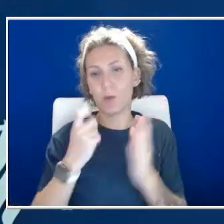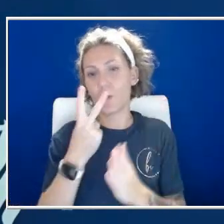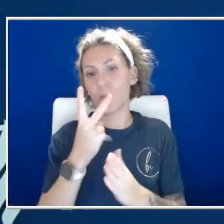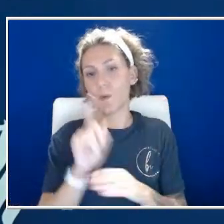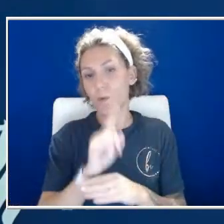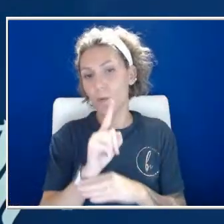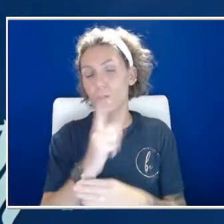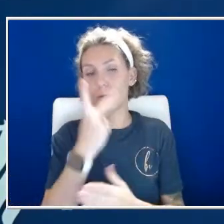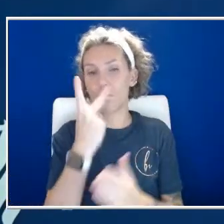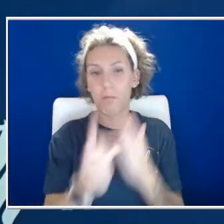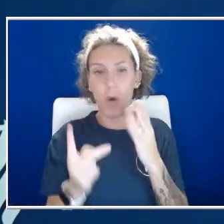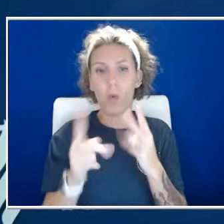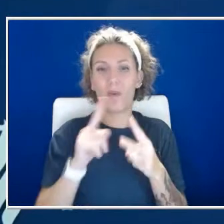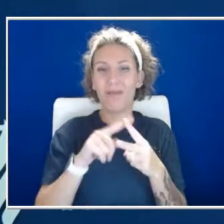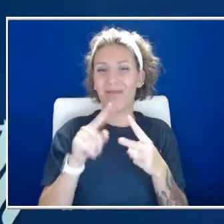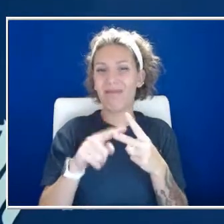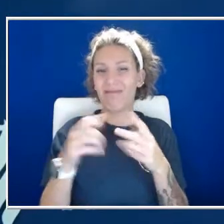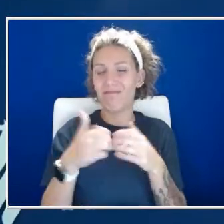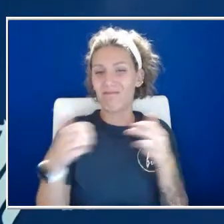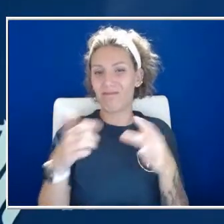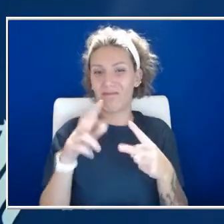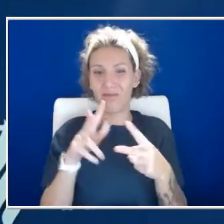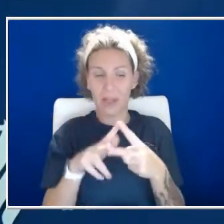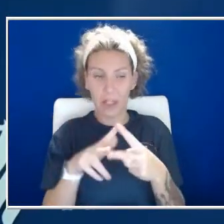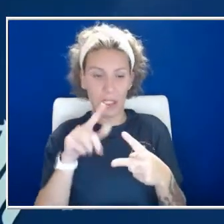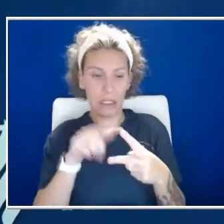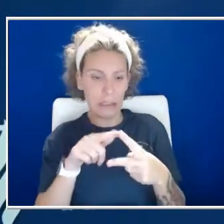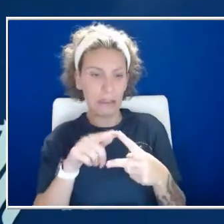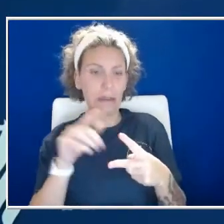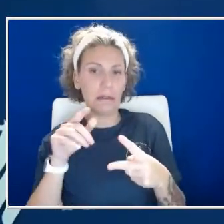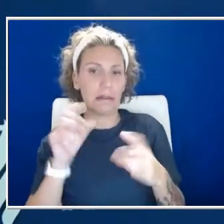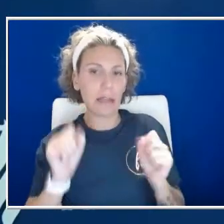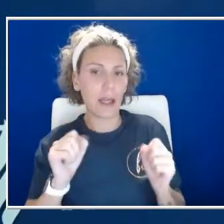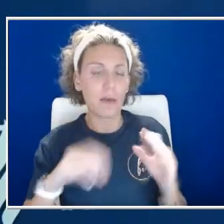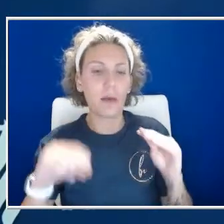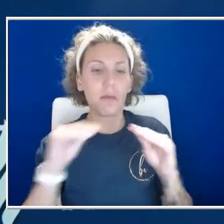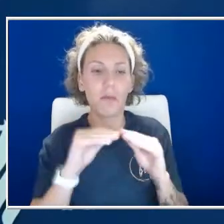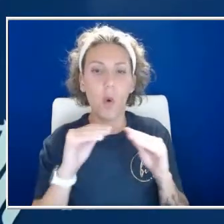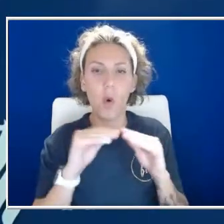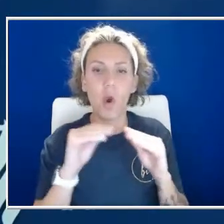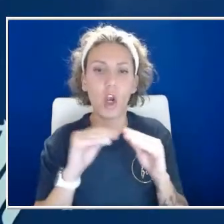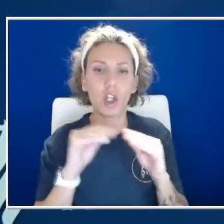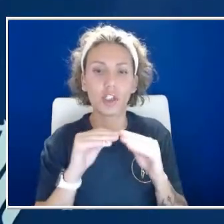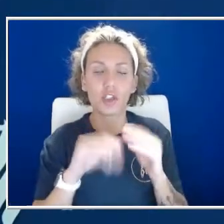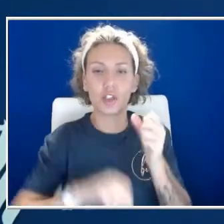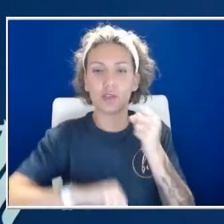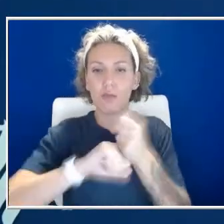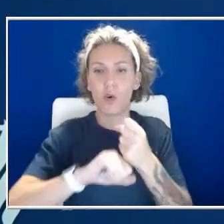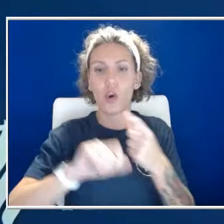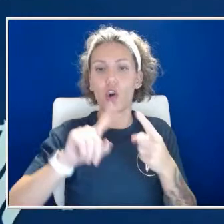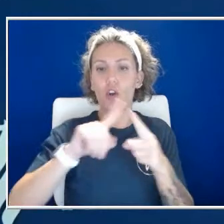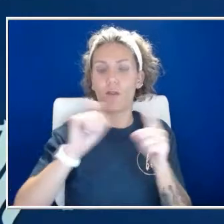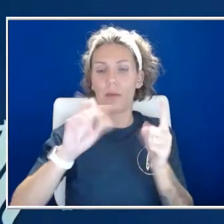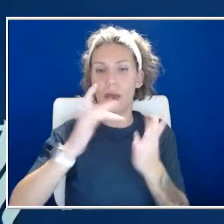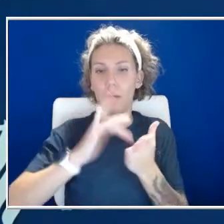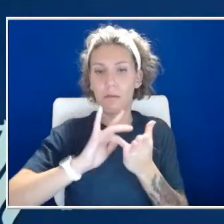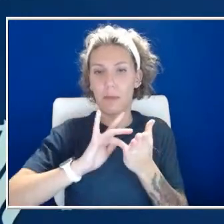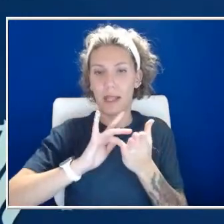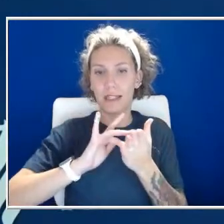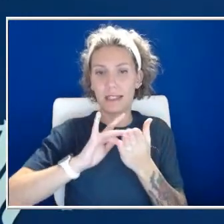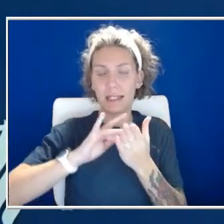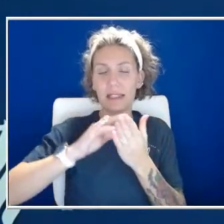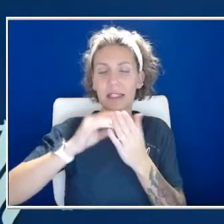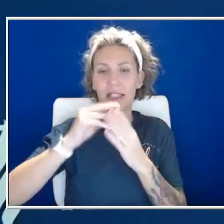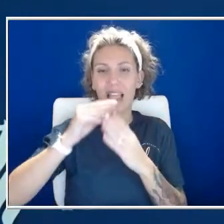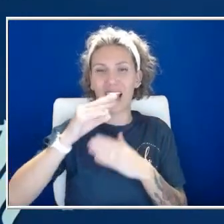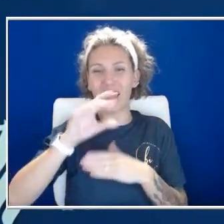obstruction, mechanically removed, can be further supported by this clot-busting medicine circulating around, opening up tiny blood vessels that